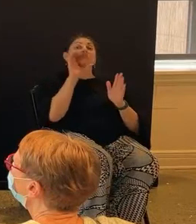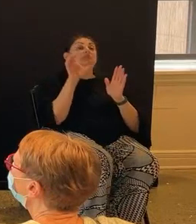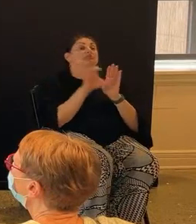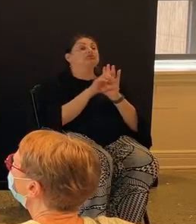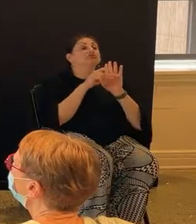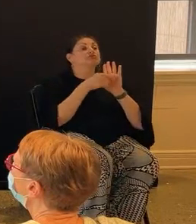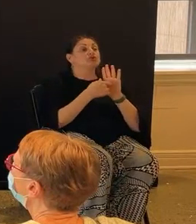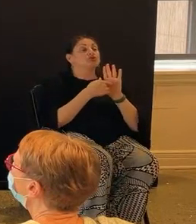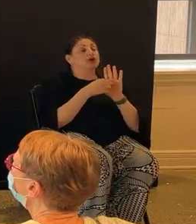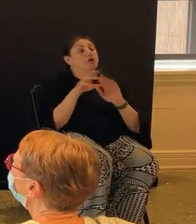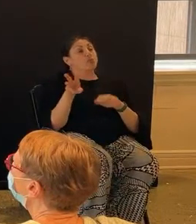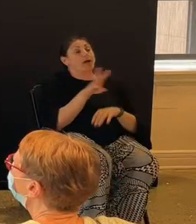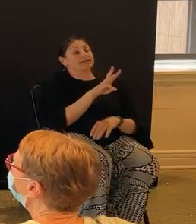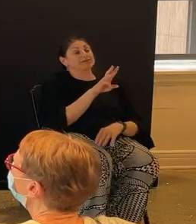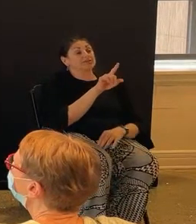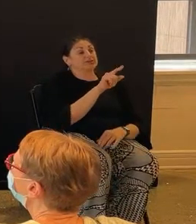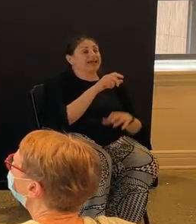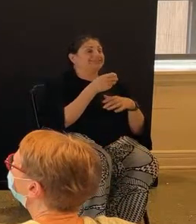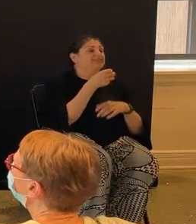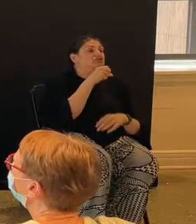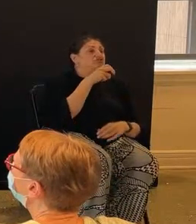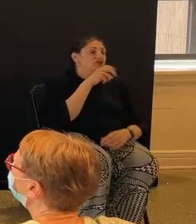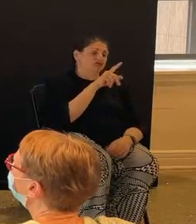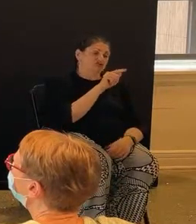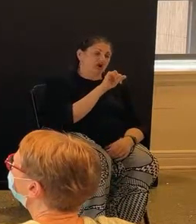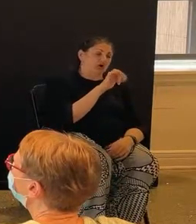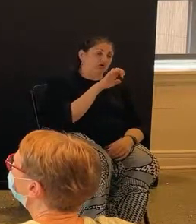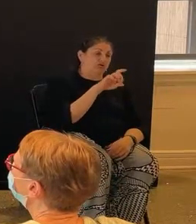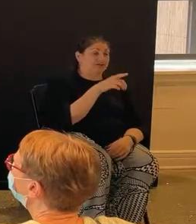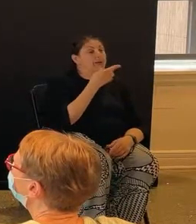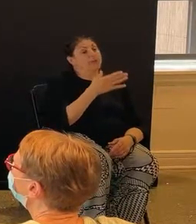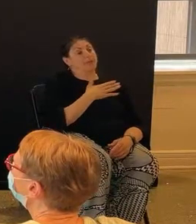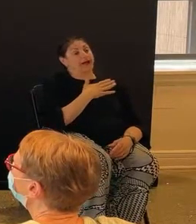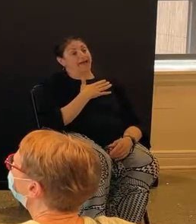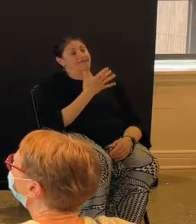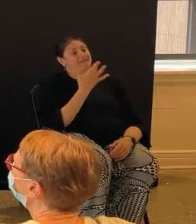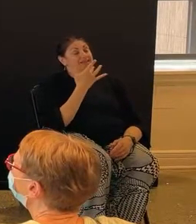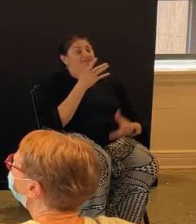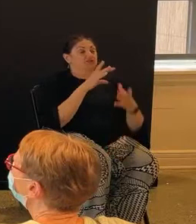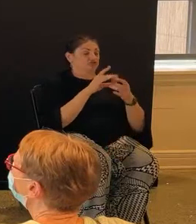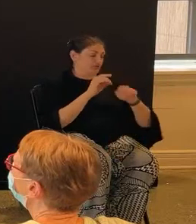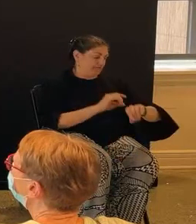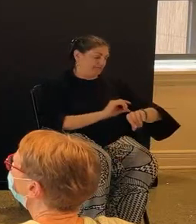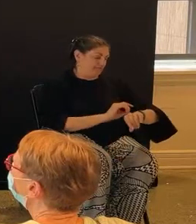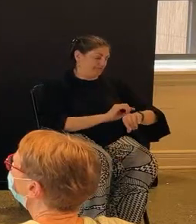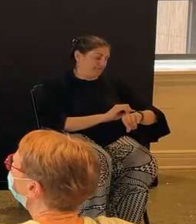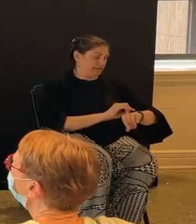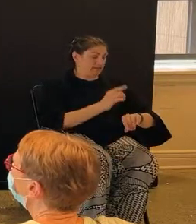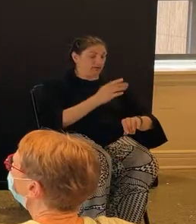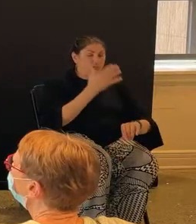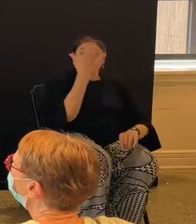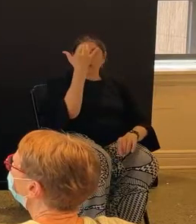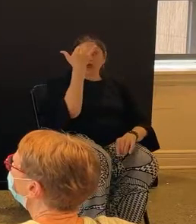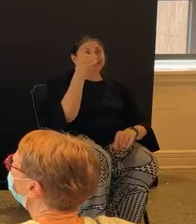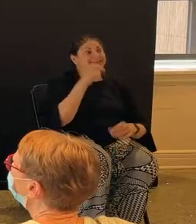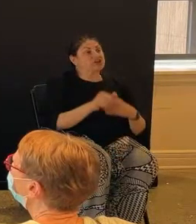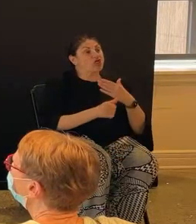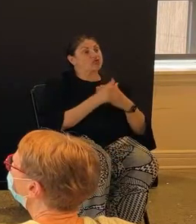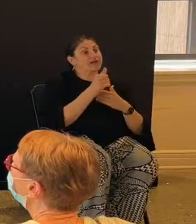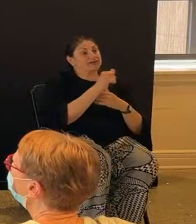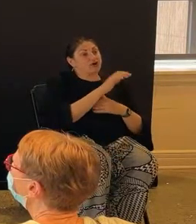western toad is one of my favorite stories from Mount St. Helens because it's threatened throughout the western states. And at Mount St.